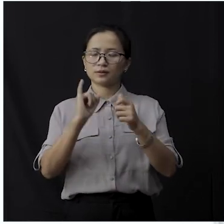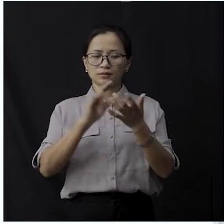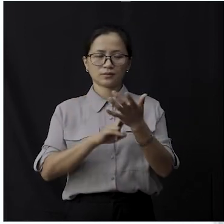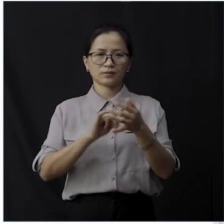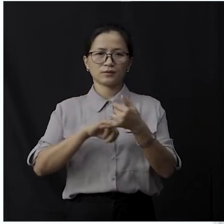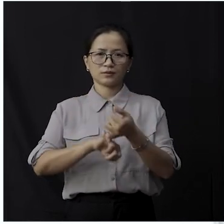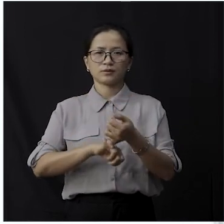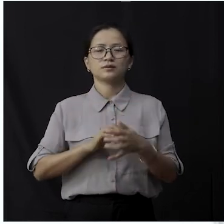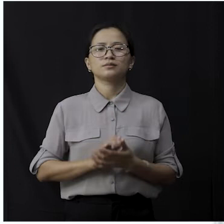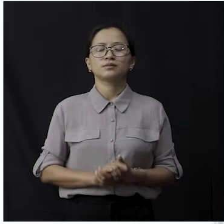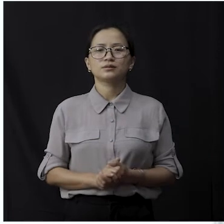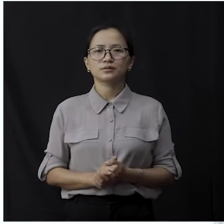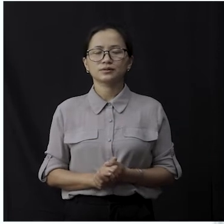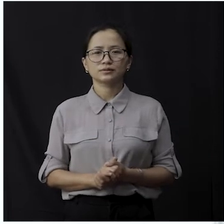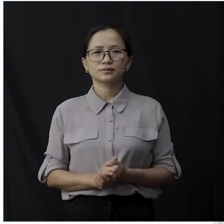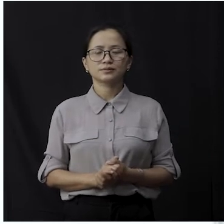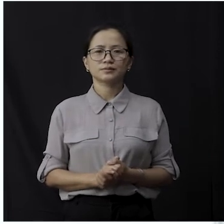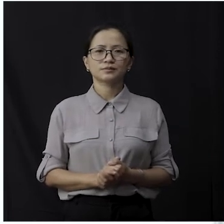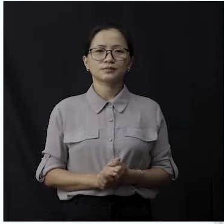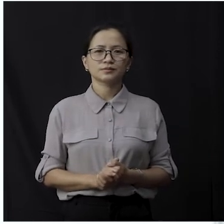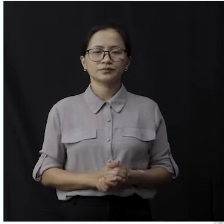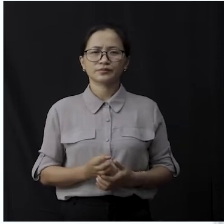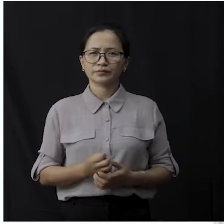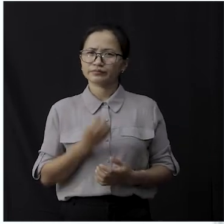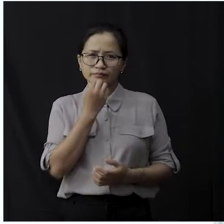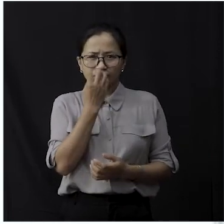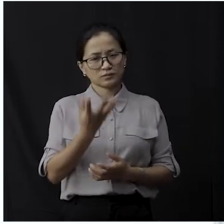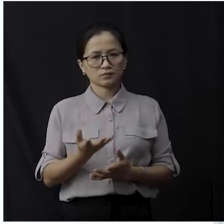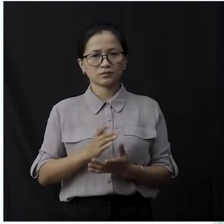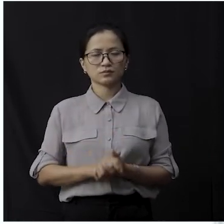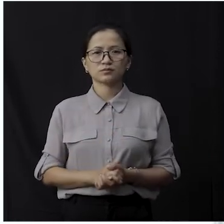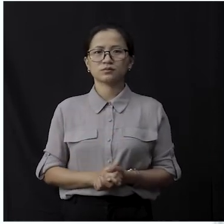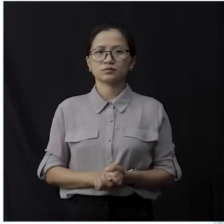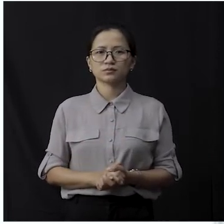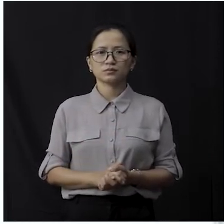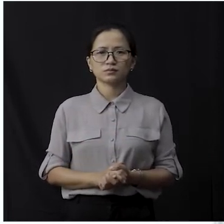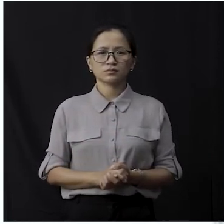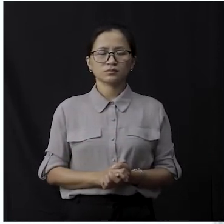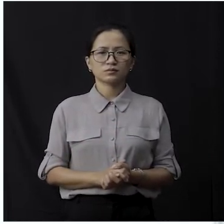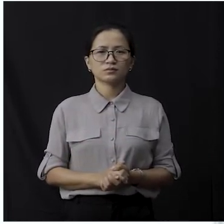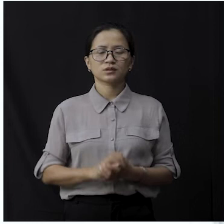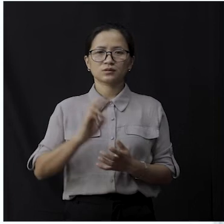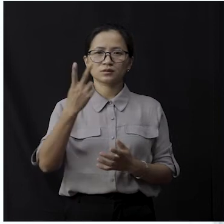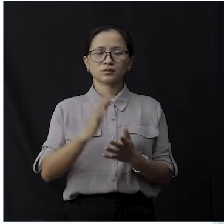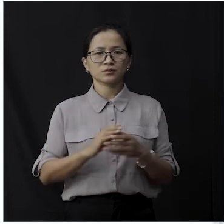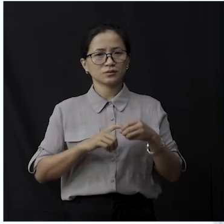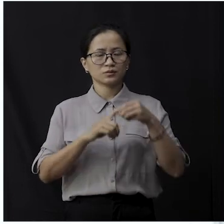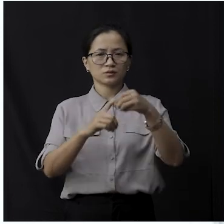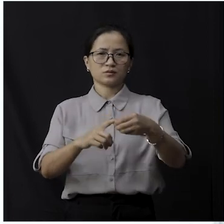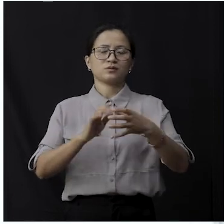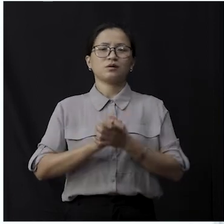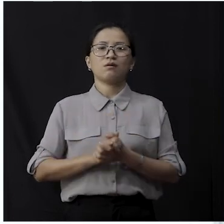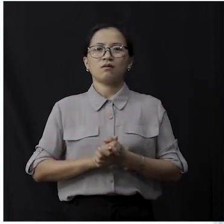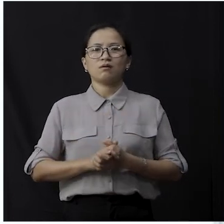Mountain, mountain. So that's very easy, right? Now, the second question, are you ready?